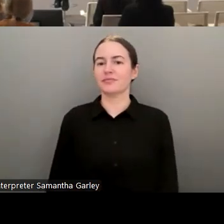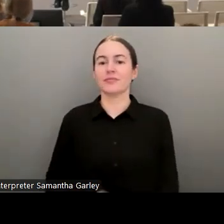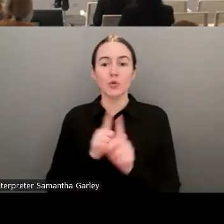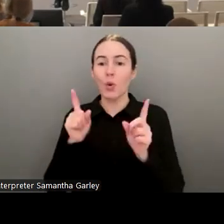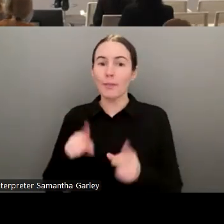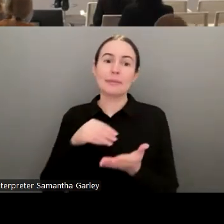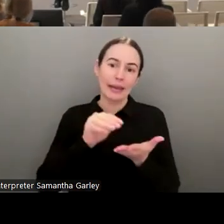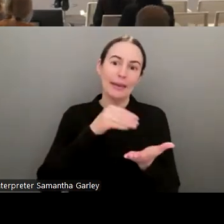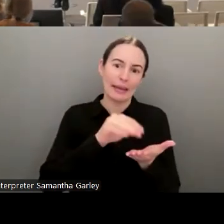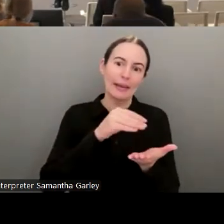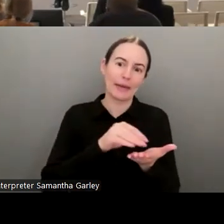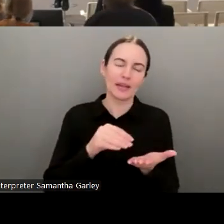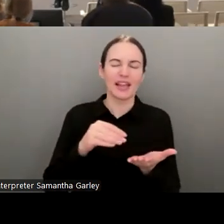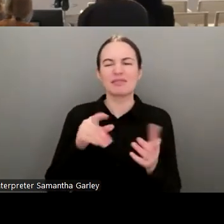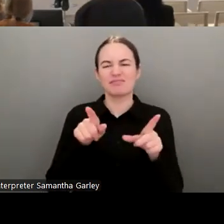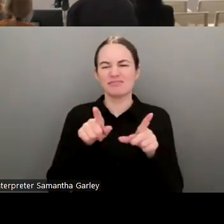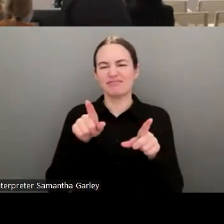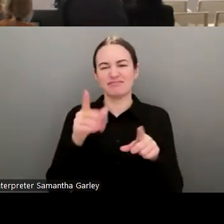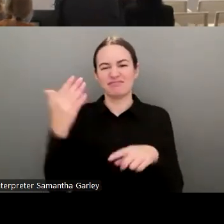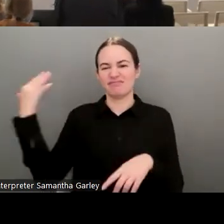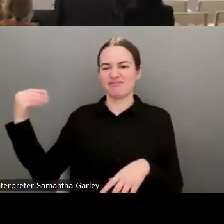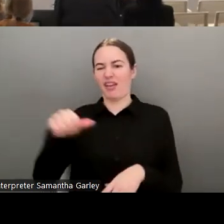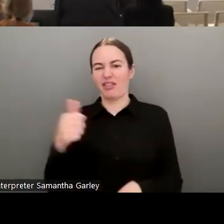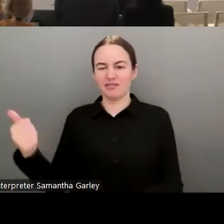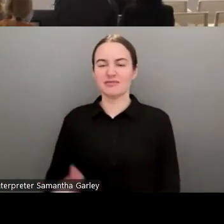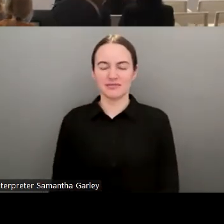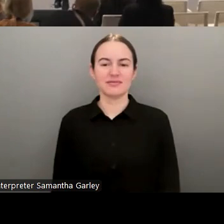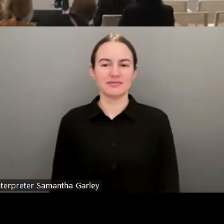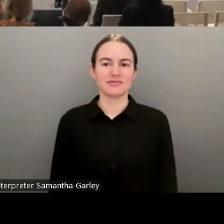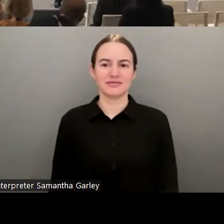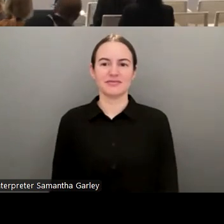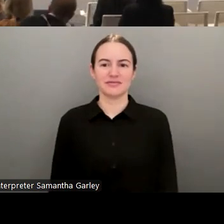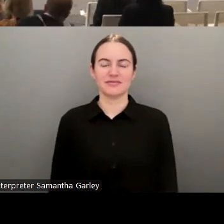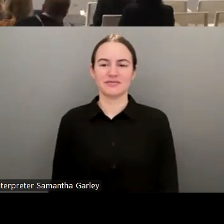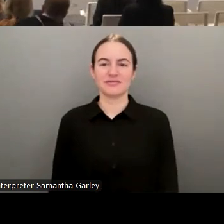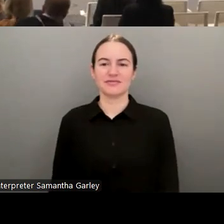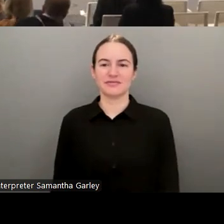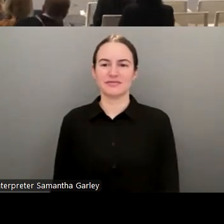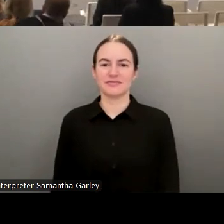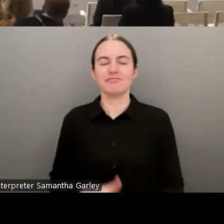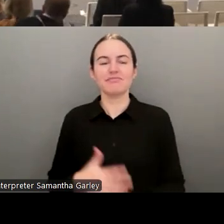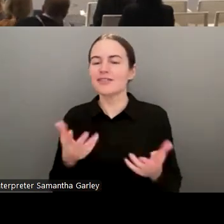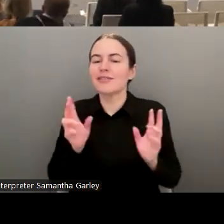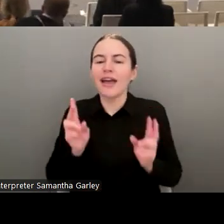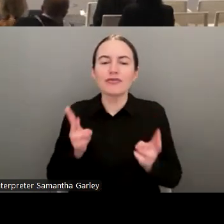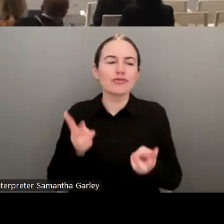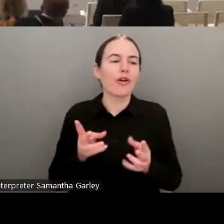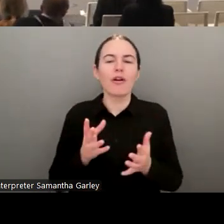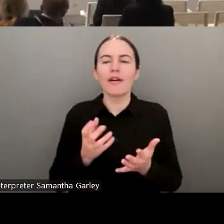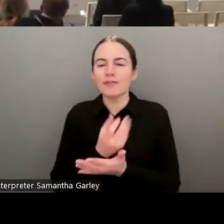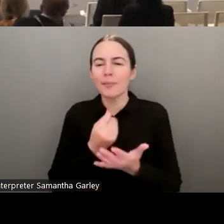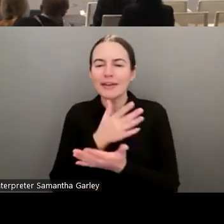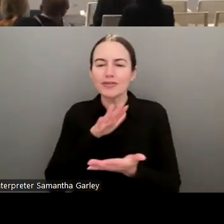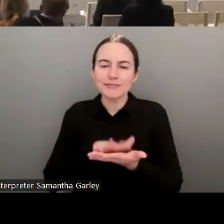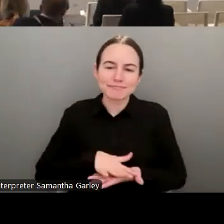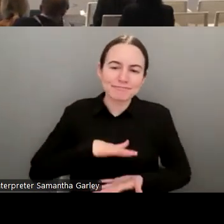like our certifications, but you kind of organically growing, sharing, learning, and